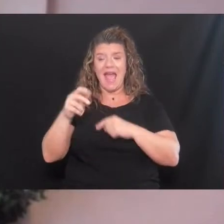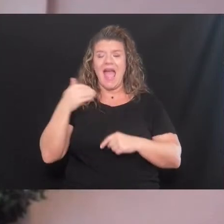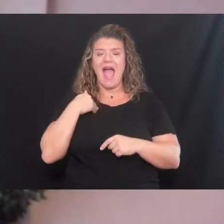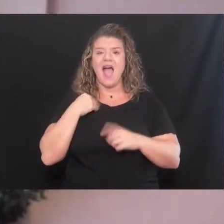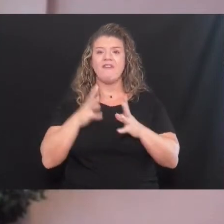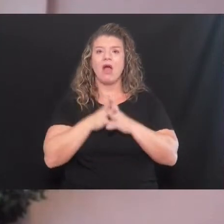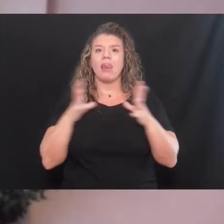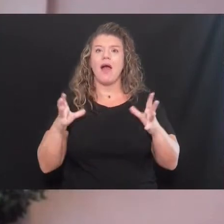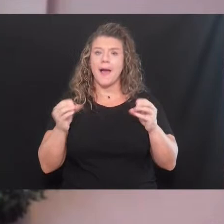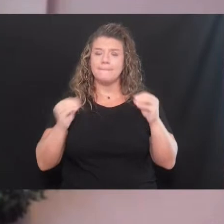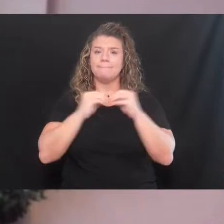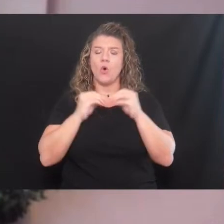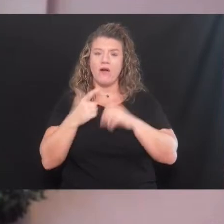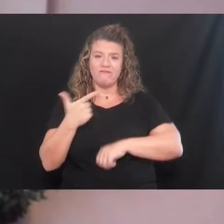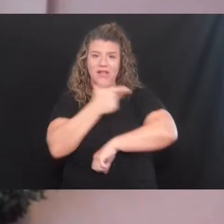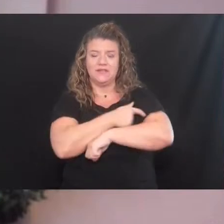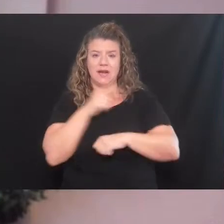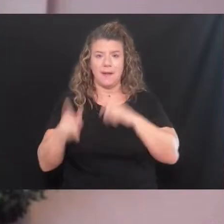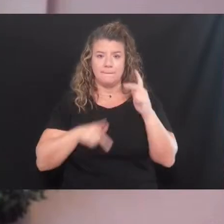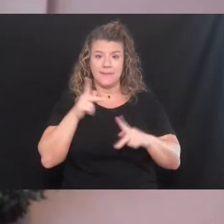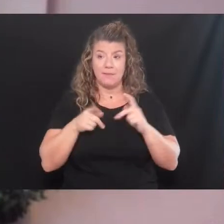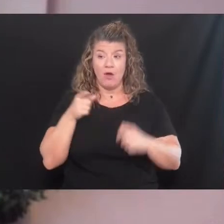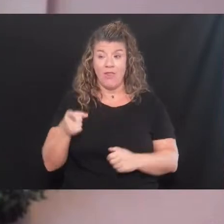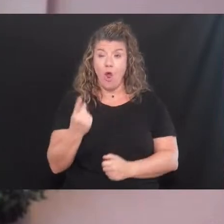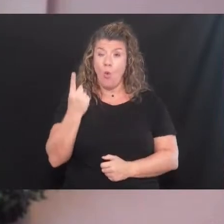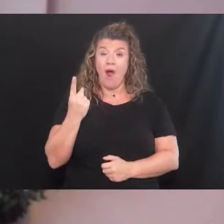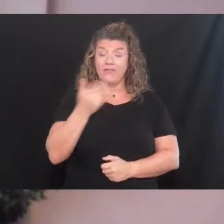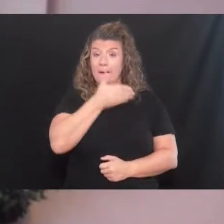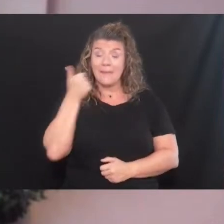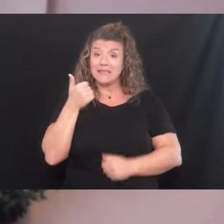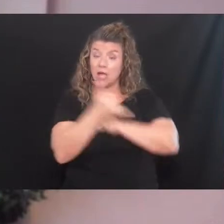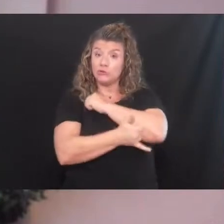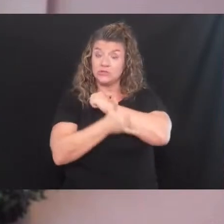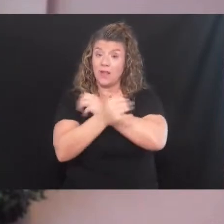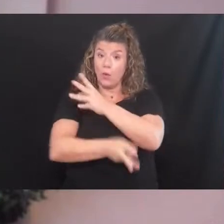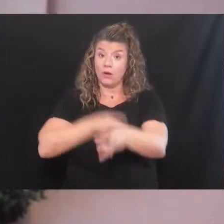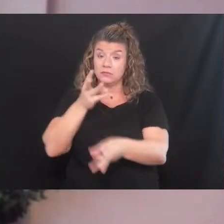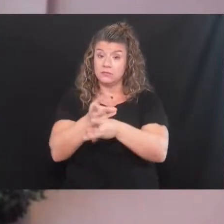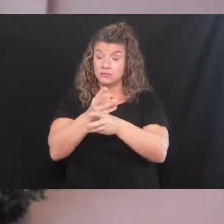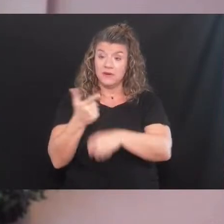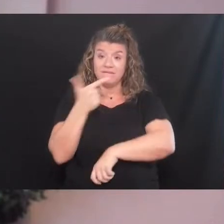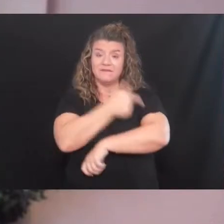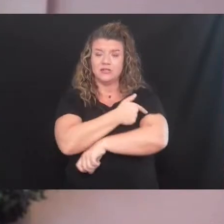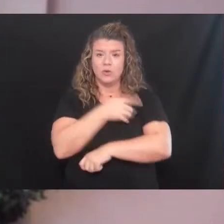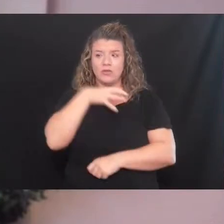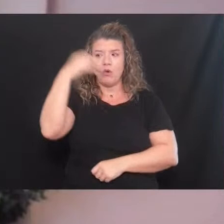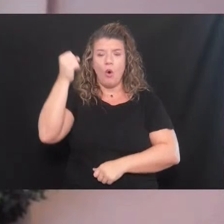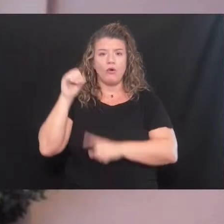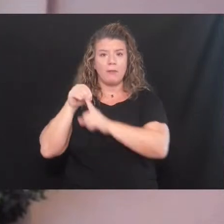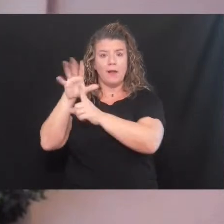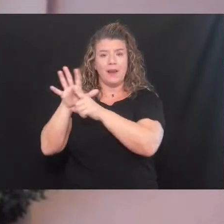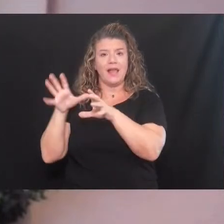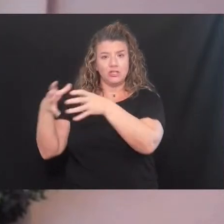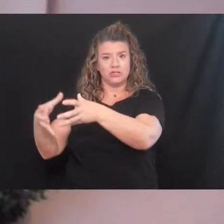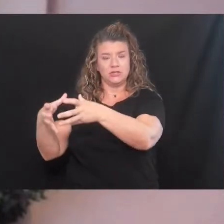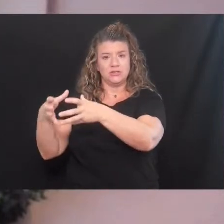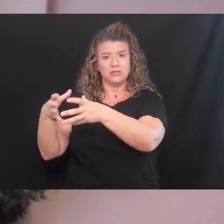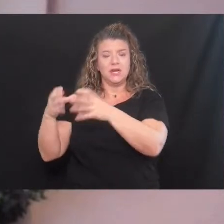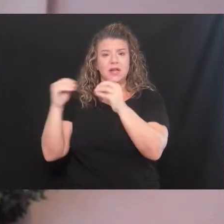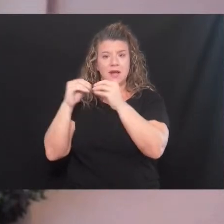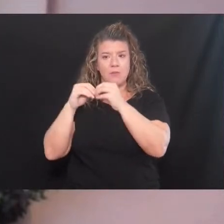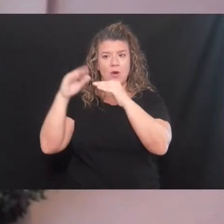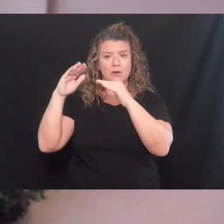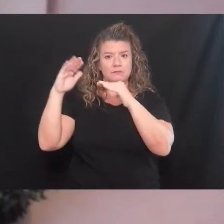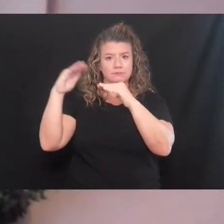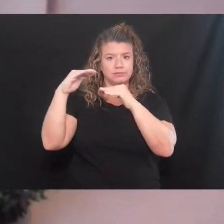much better vaccinated country, one of the best vaccinated countries in the world, starting with their older population and coming down.